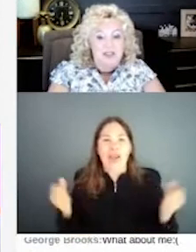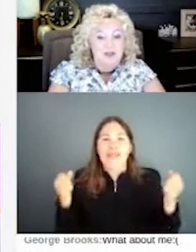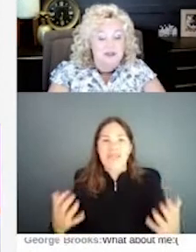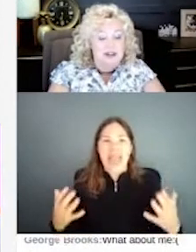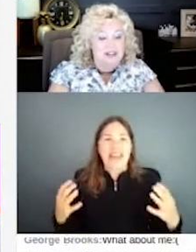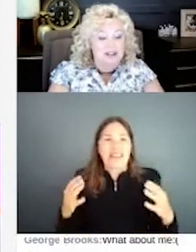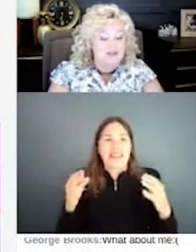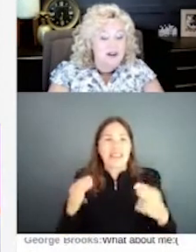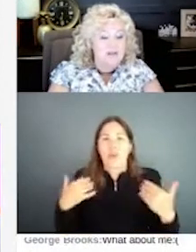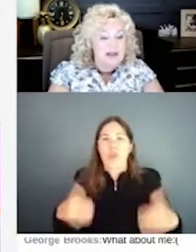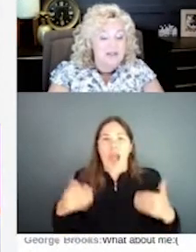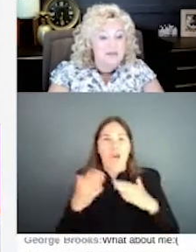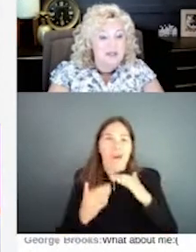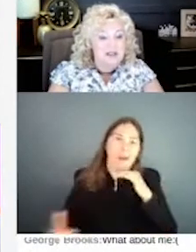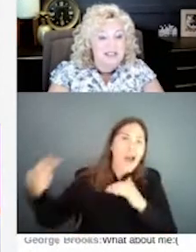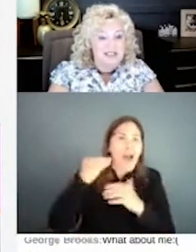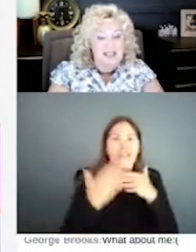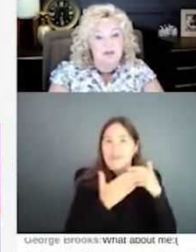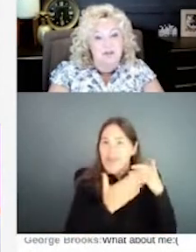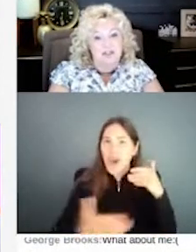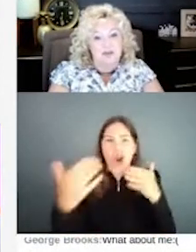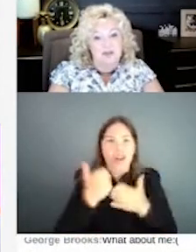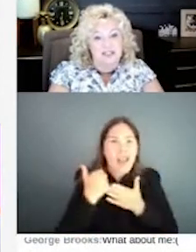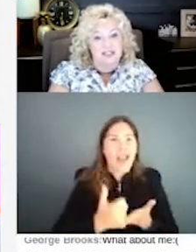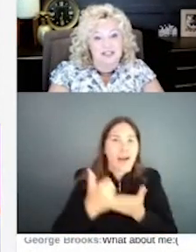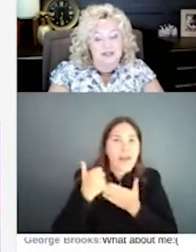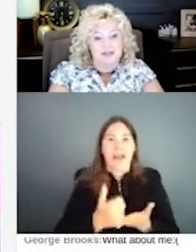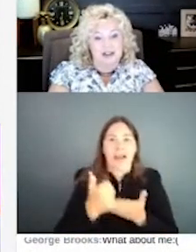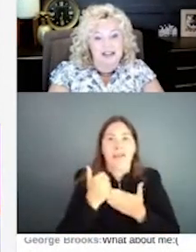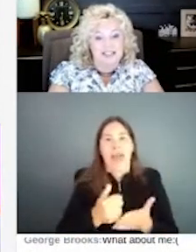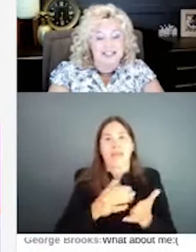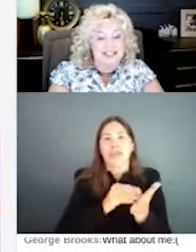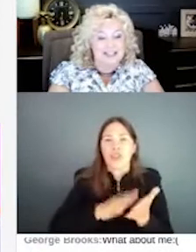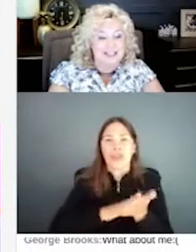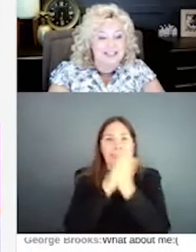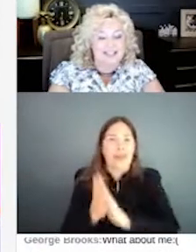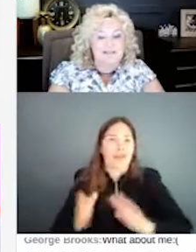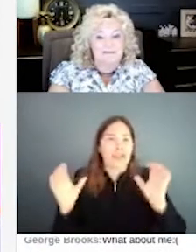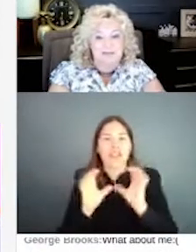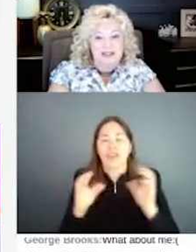who have gone so far above and beyond to help their students get certified. And